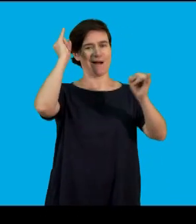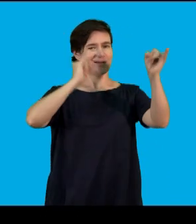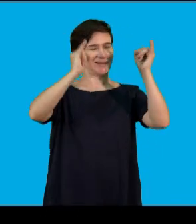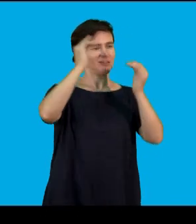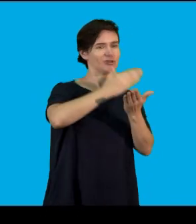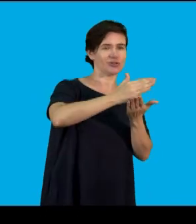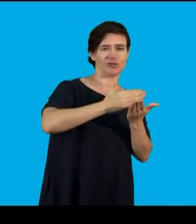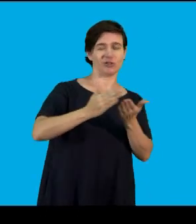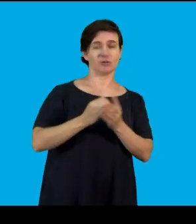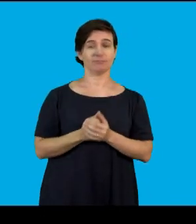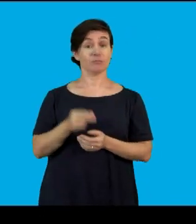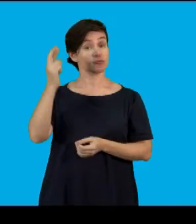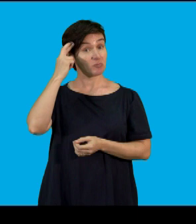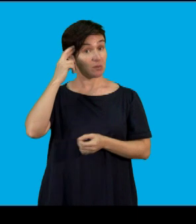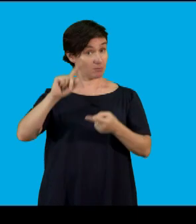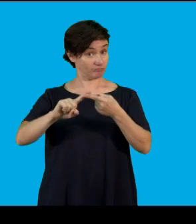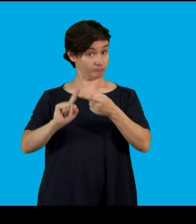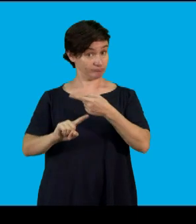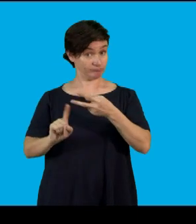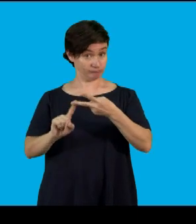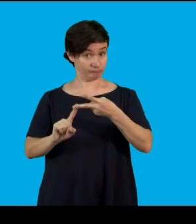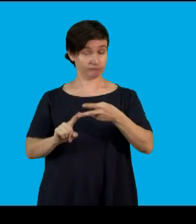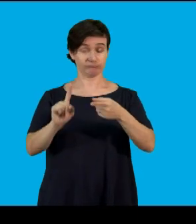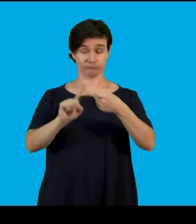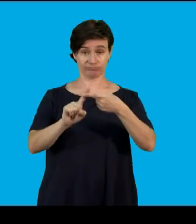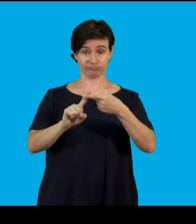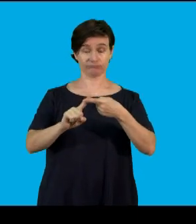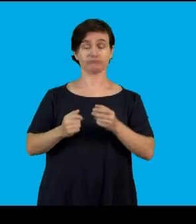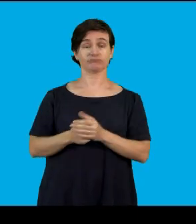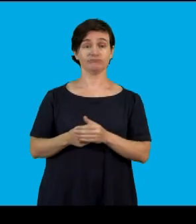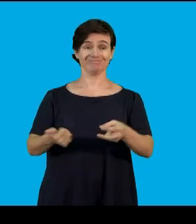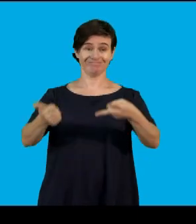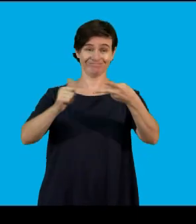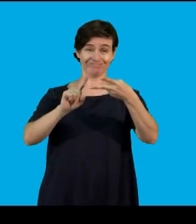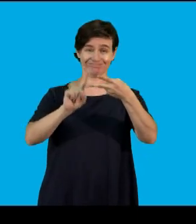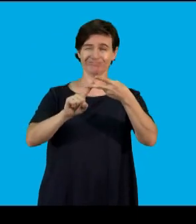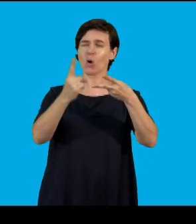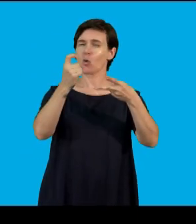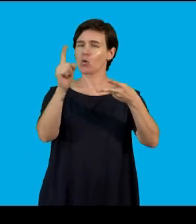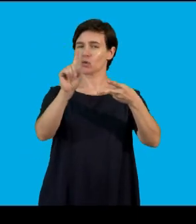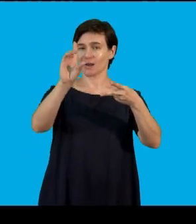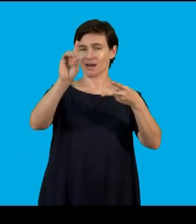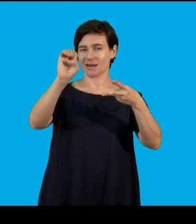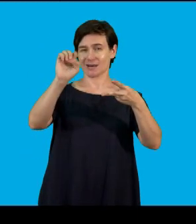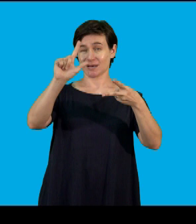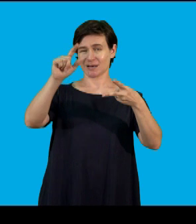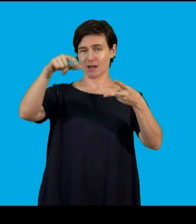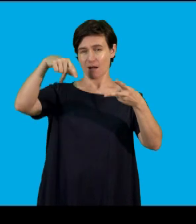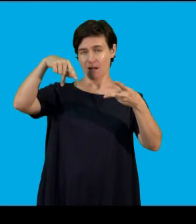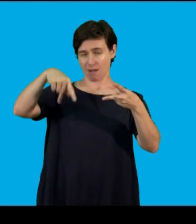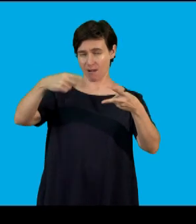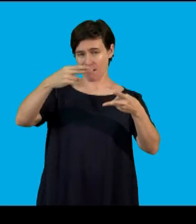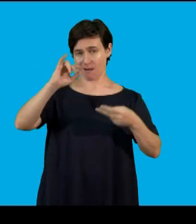group. All right, remember they said 2. The second one is Delphi technique. All right, what is the motivation?